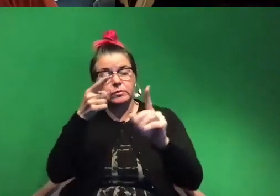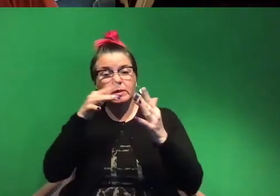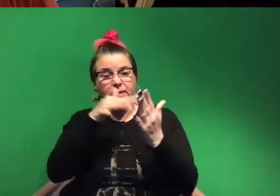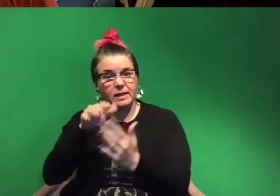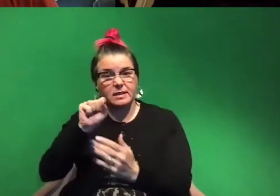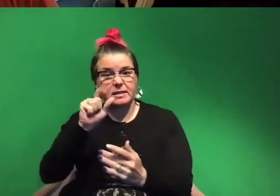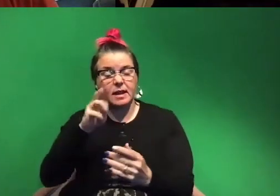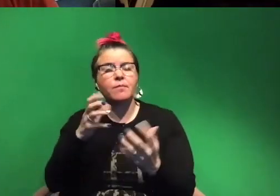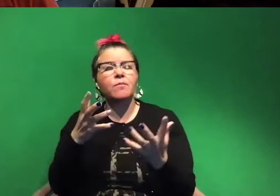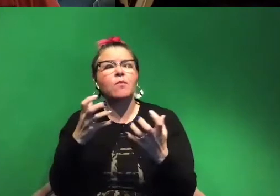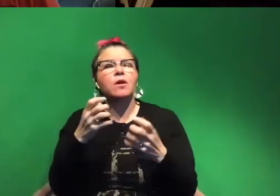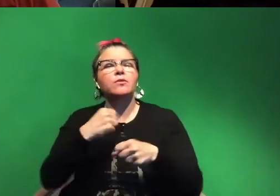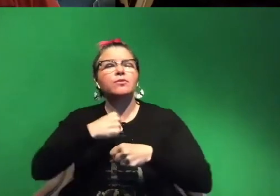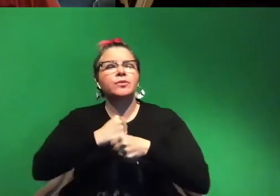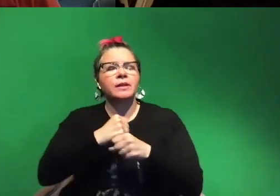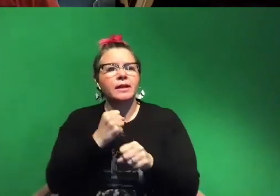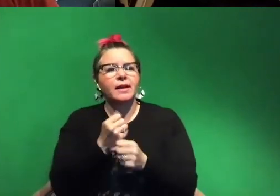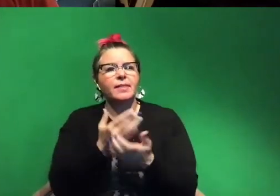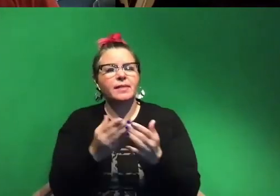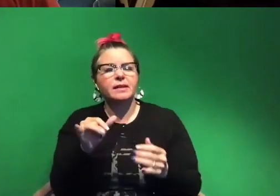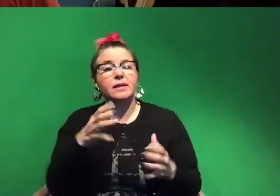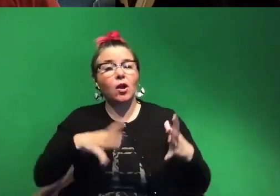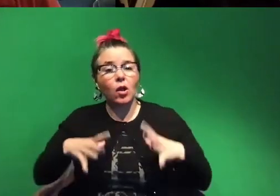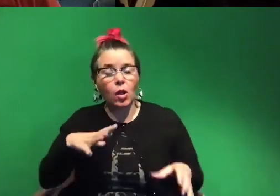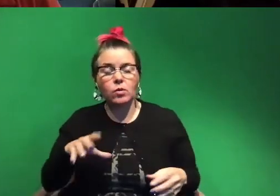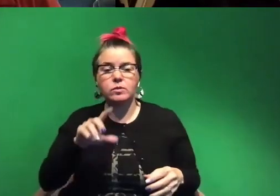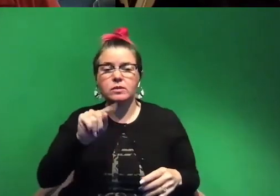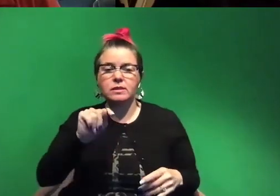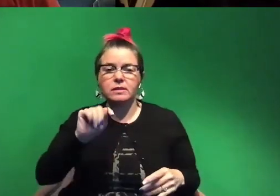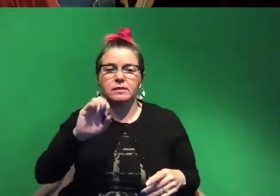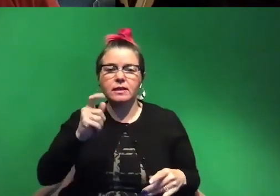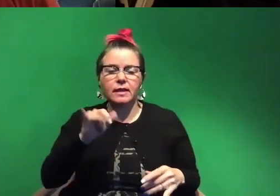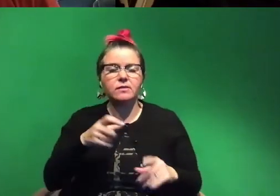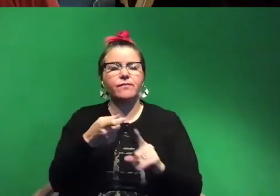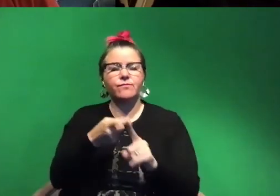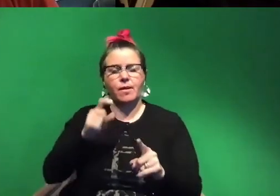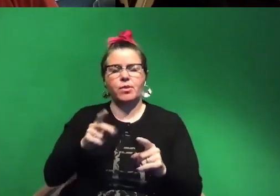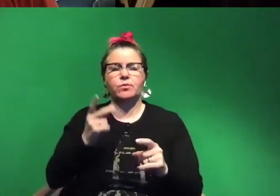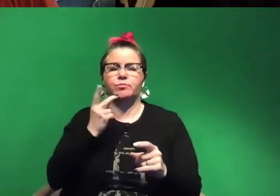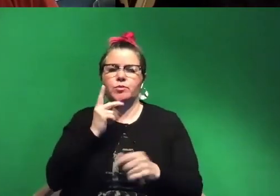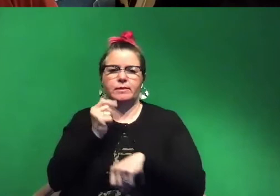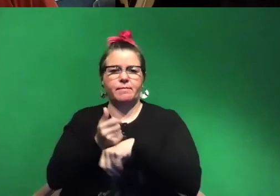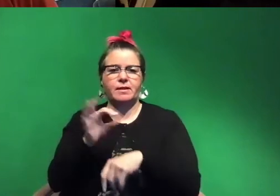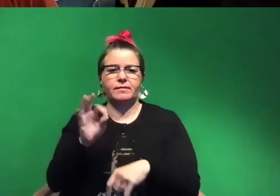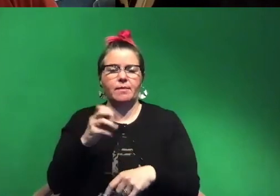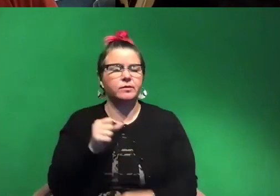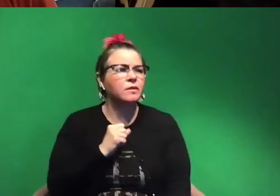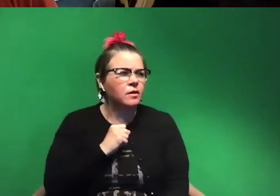we want to be able to create things like clothes or textiles out of these protein-based fibers. Whoa,